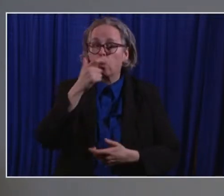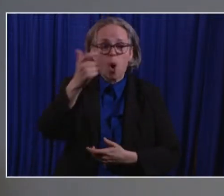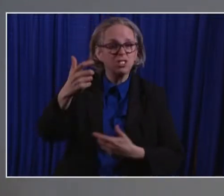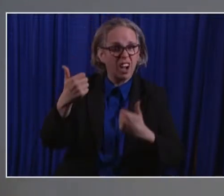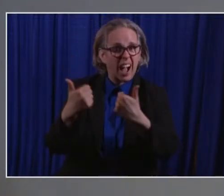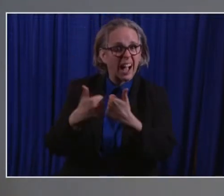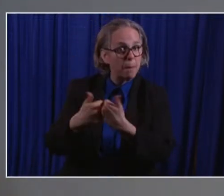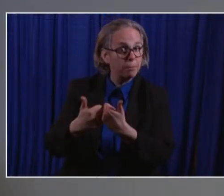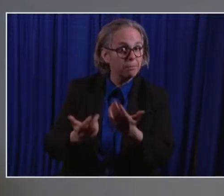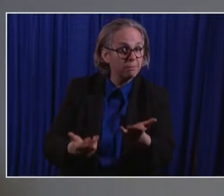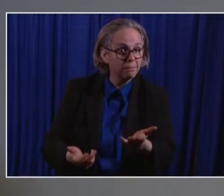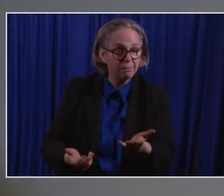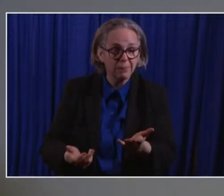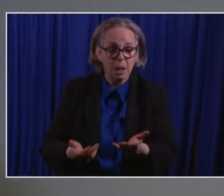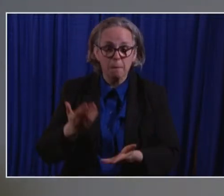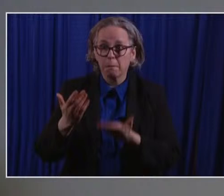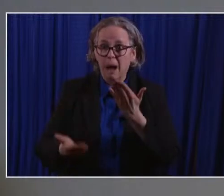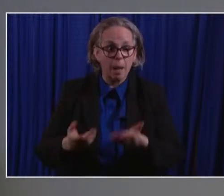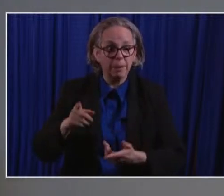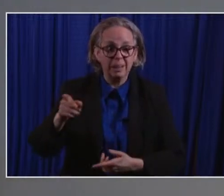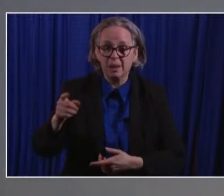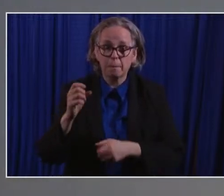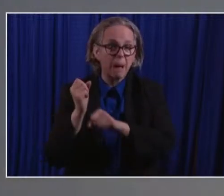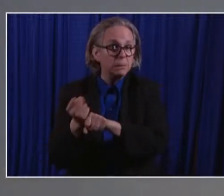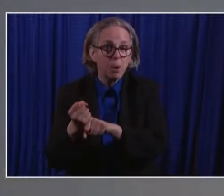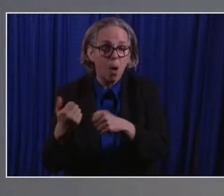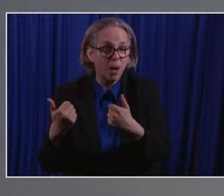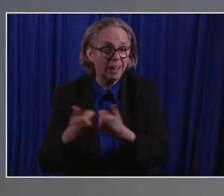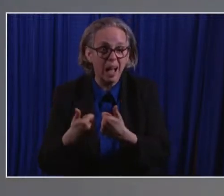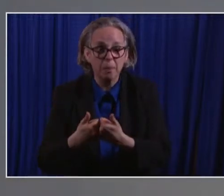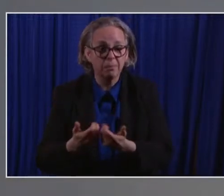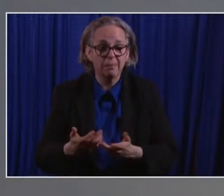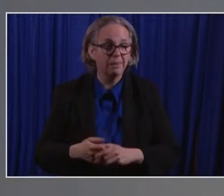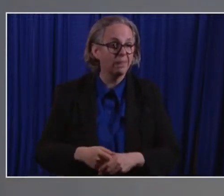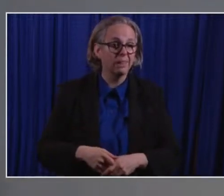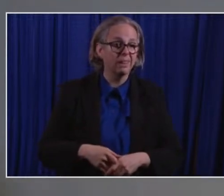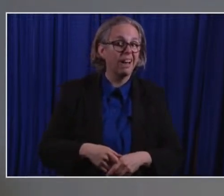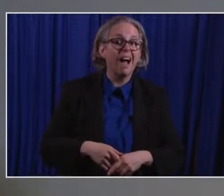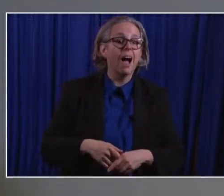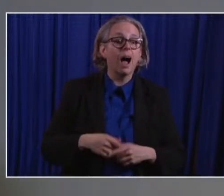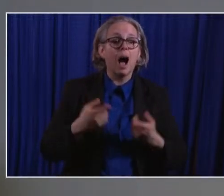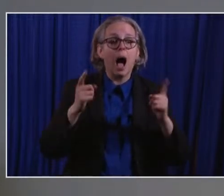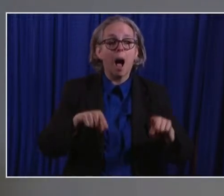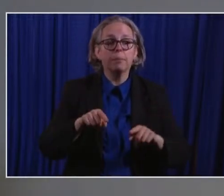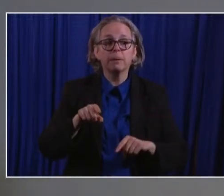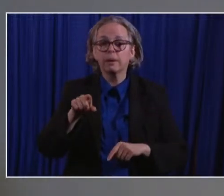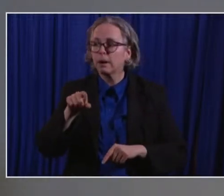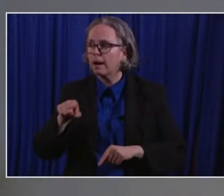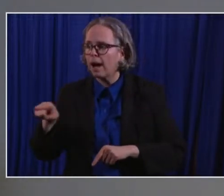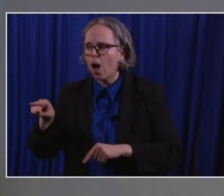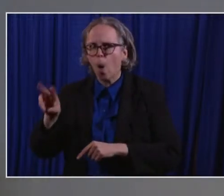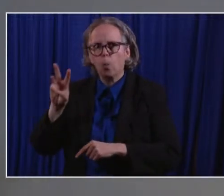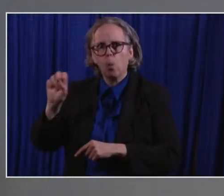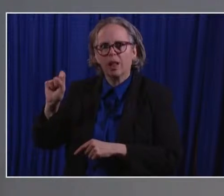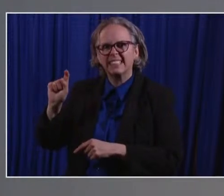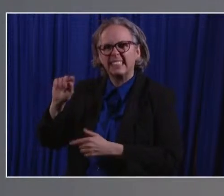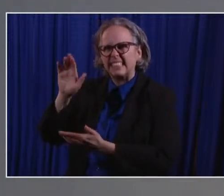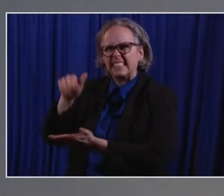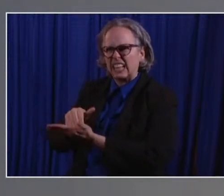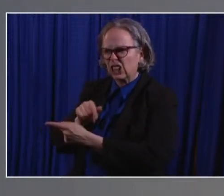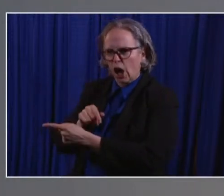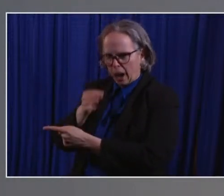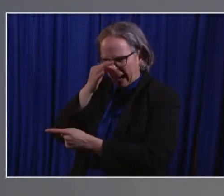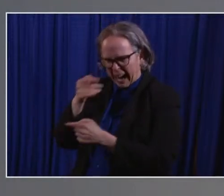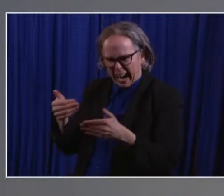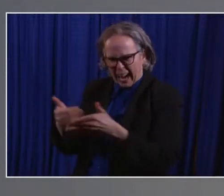Progressive Field, and the Tribe is amid a long homestand. So we're just down the street there. We were treated to a walk-off homer last night